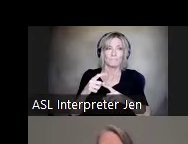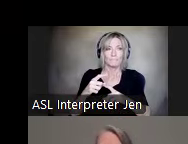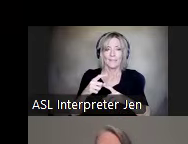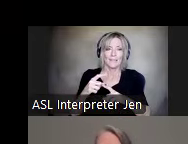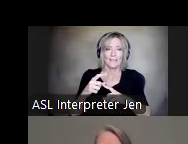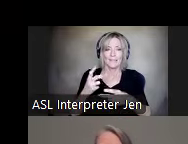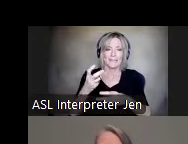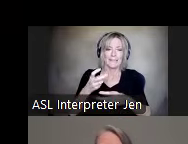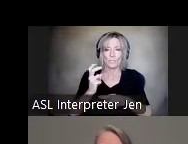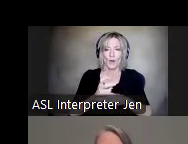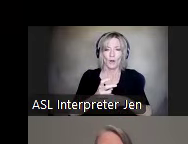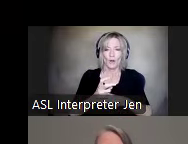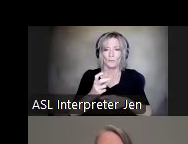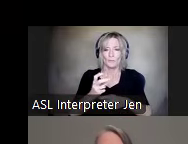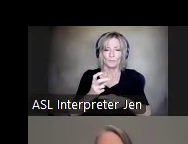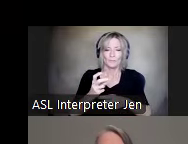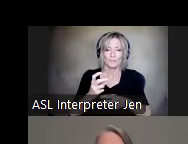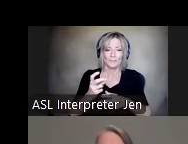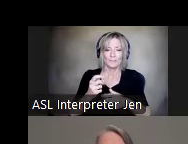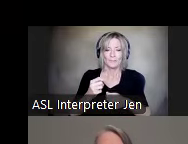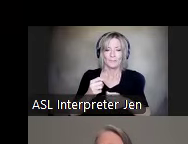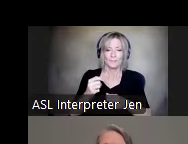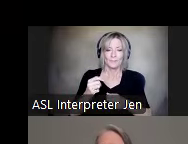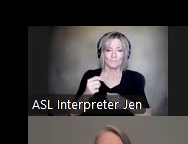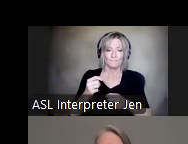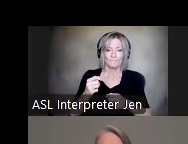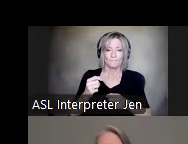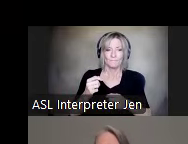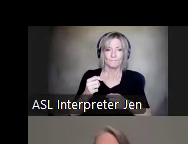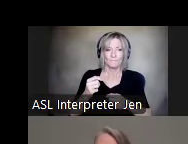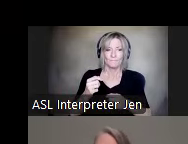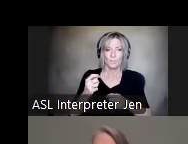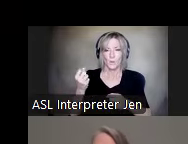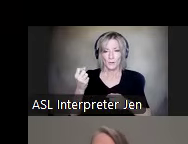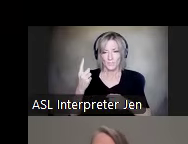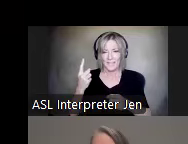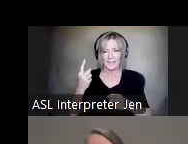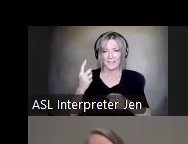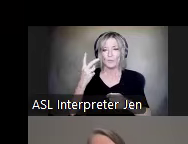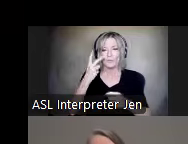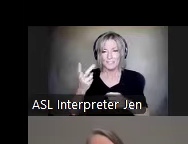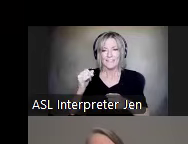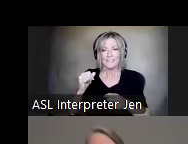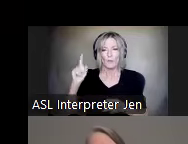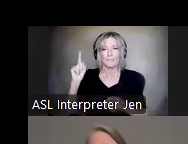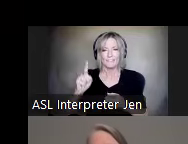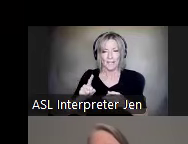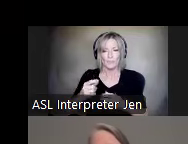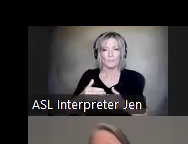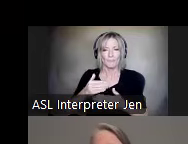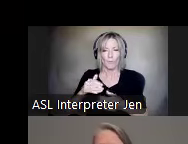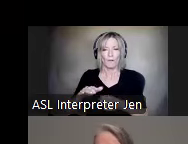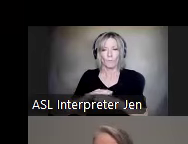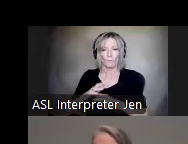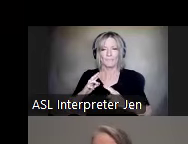see the see that reduction before your full retirement age and how it's made up for